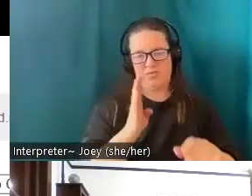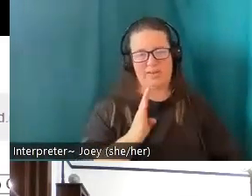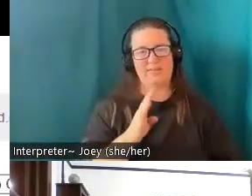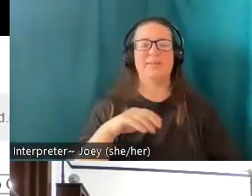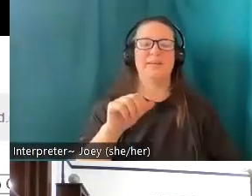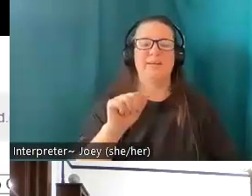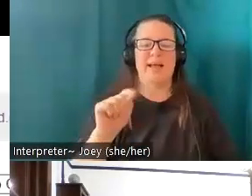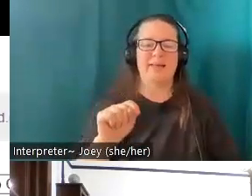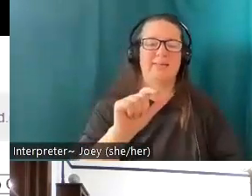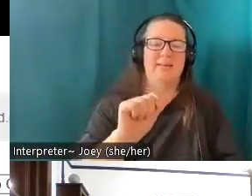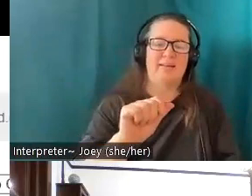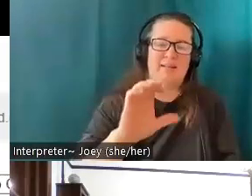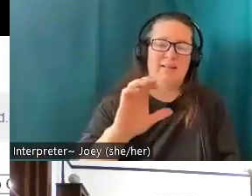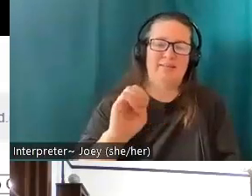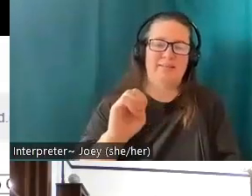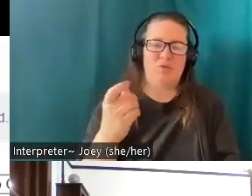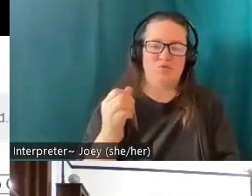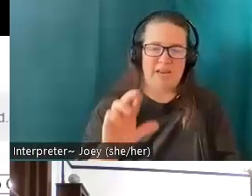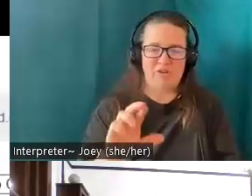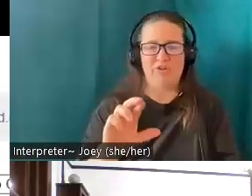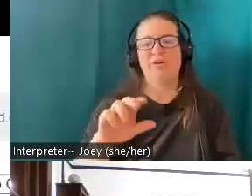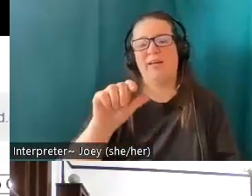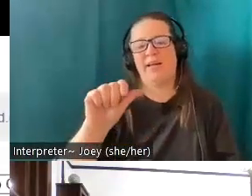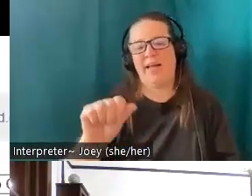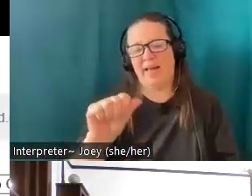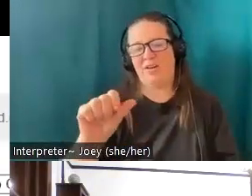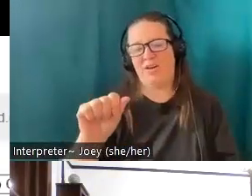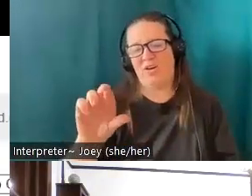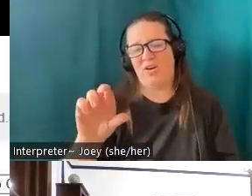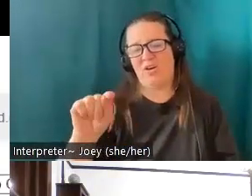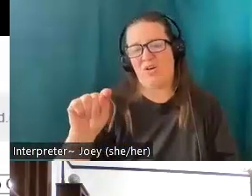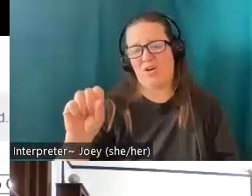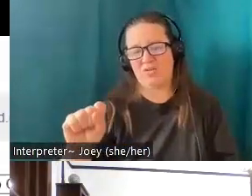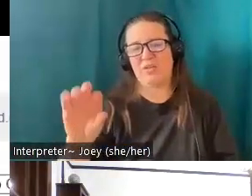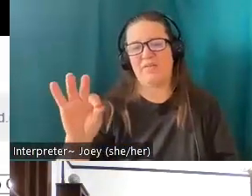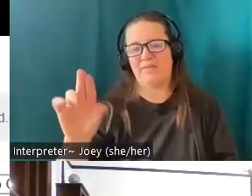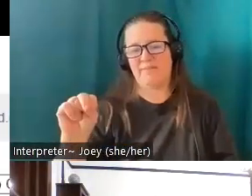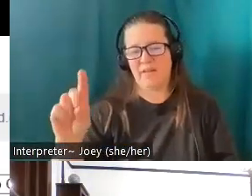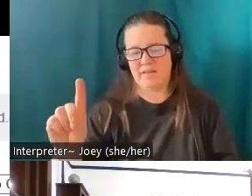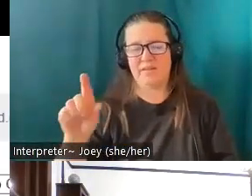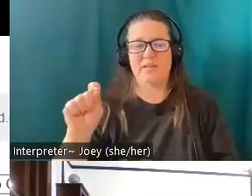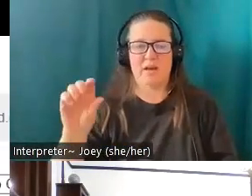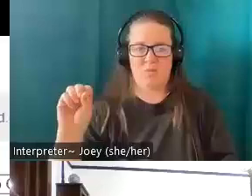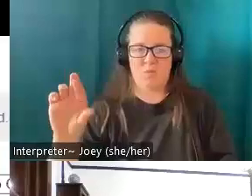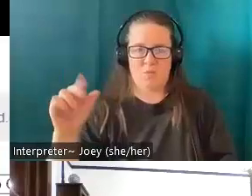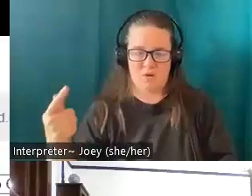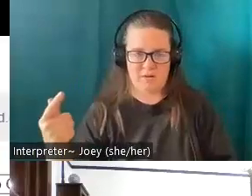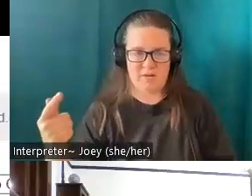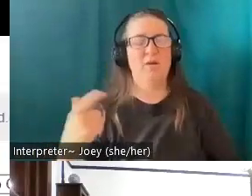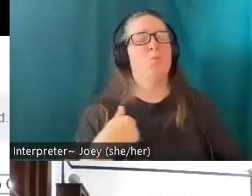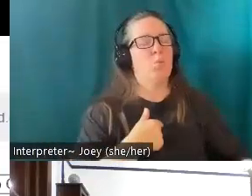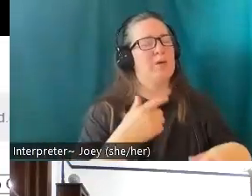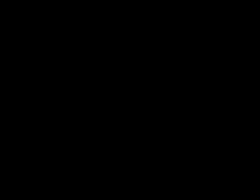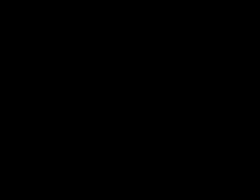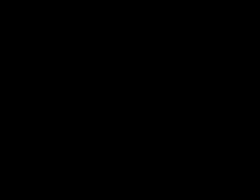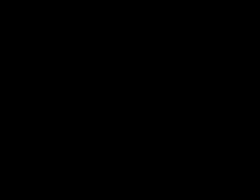But we do encourage you to wait until everything is completely ready before you click Submit. All right, I will now stop